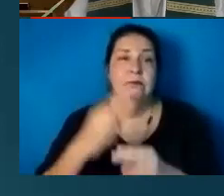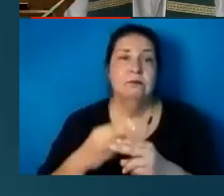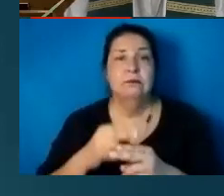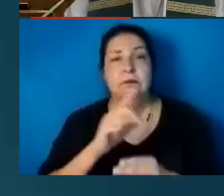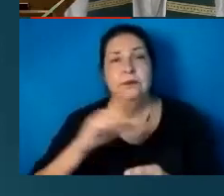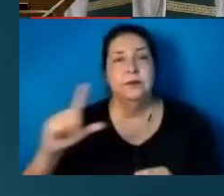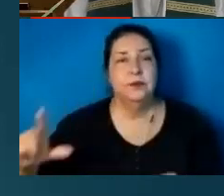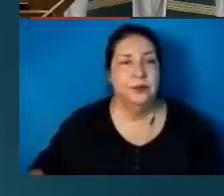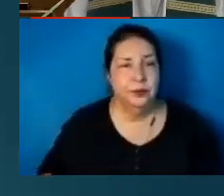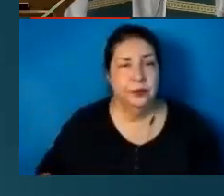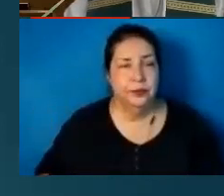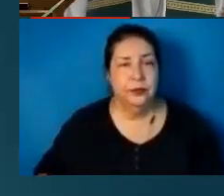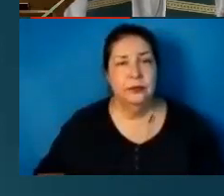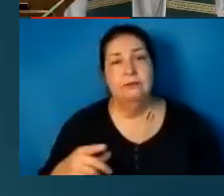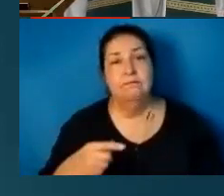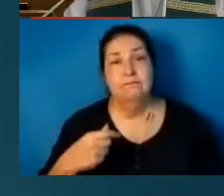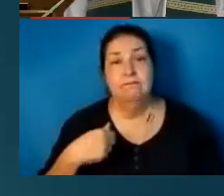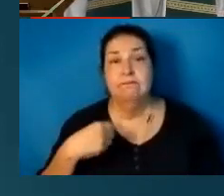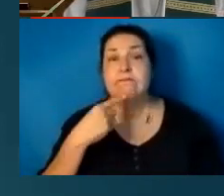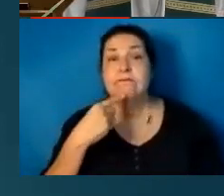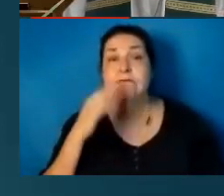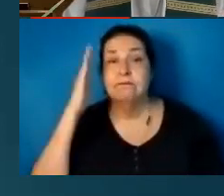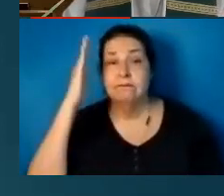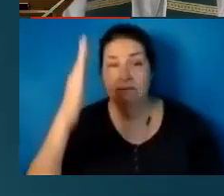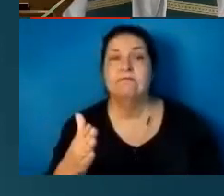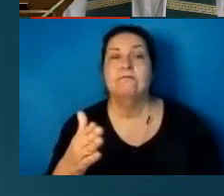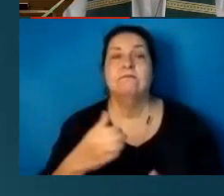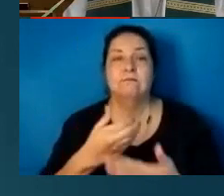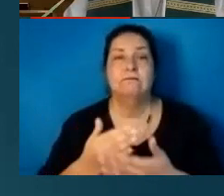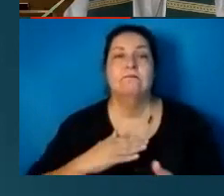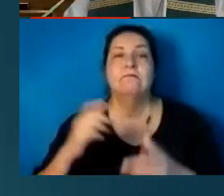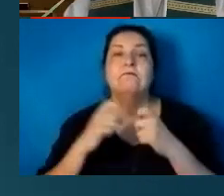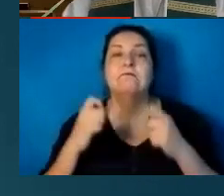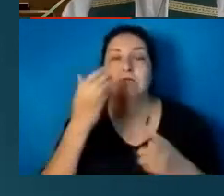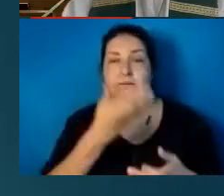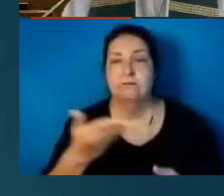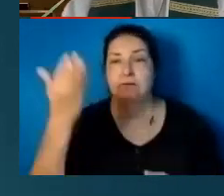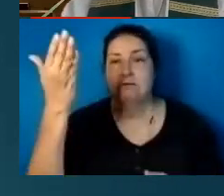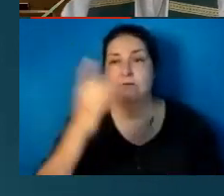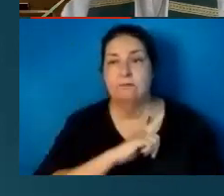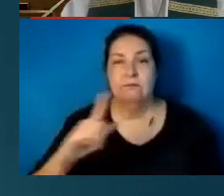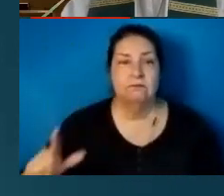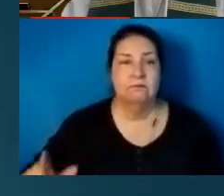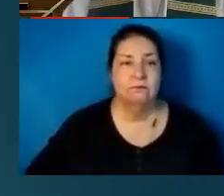Lord. I said, I will confess my transgressions unto the Lord.